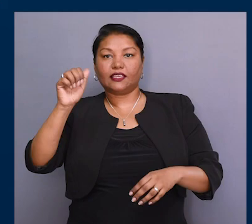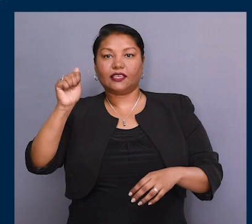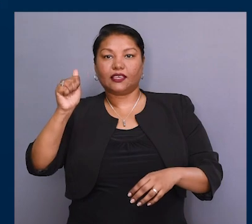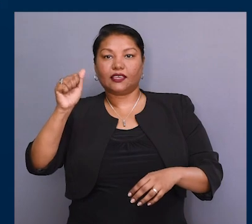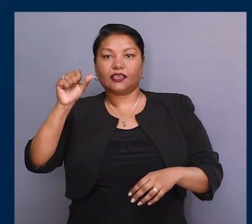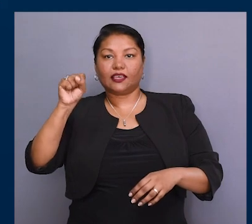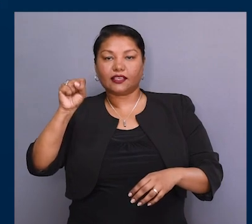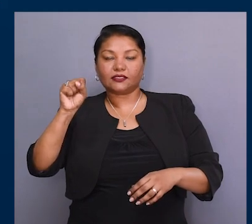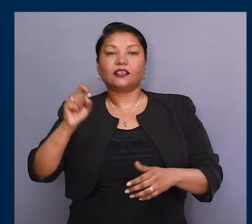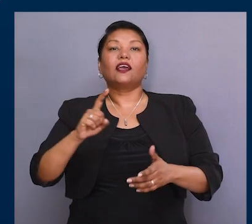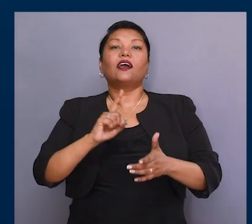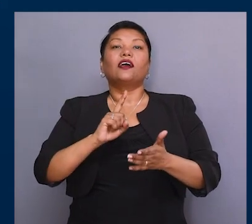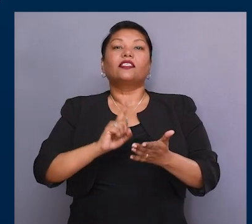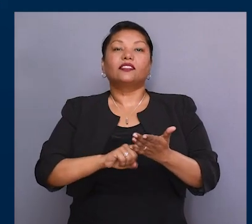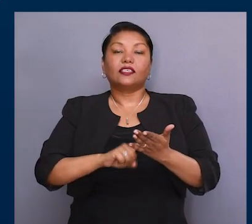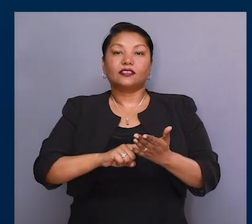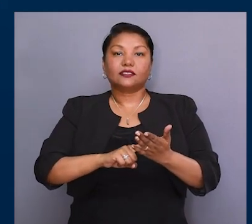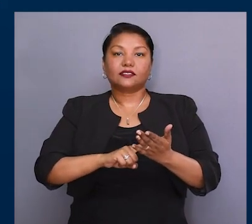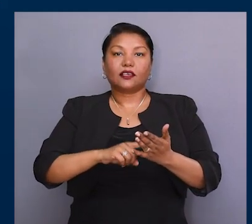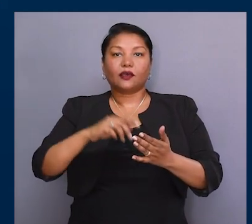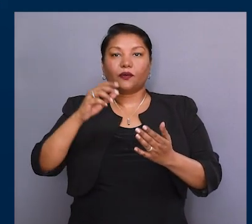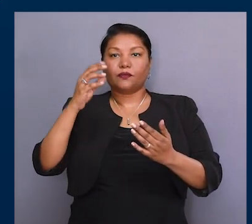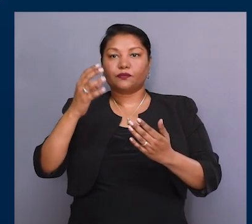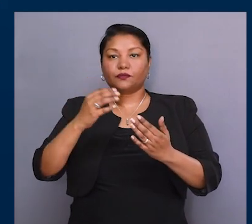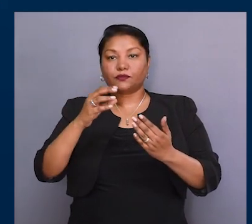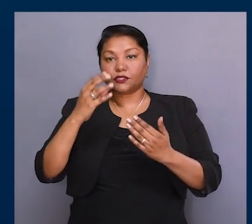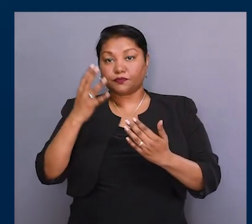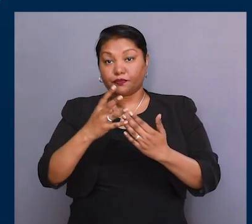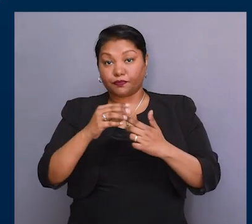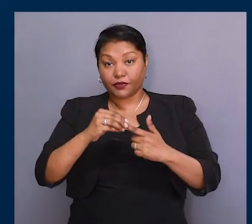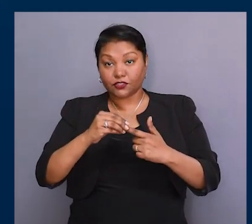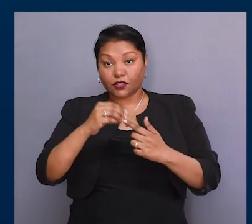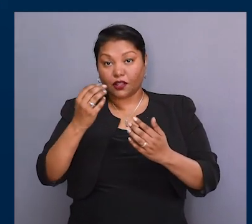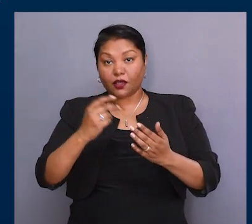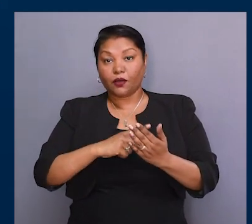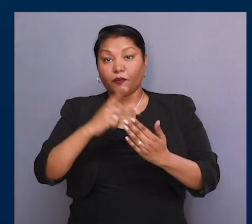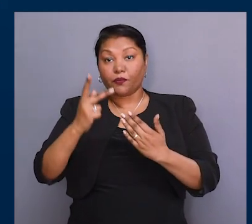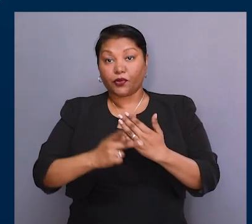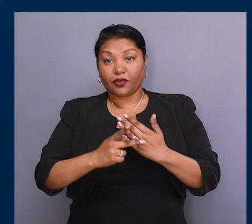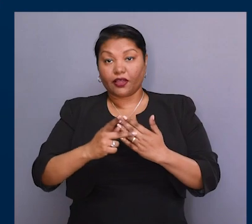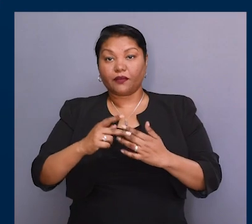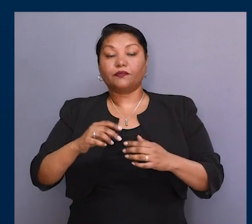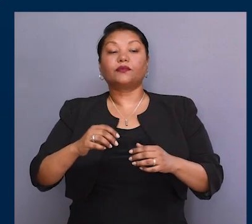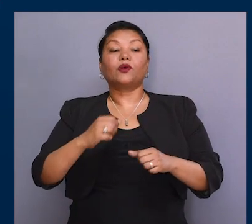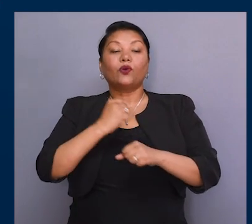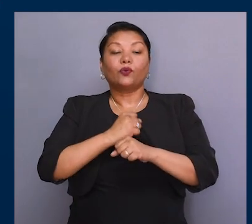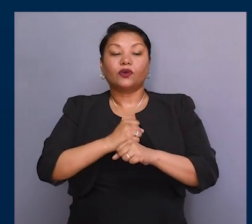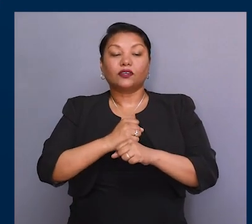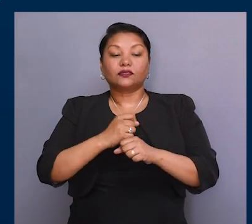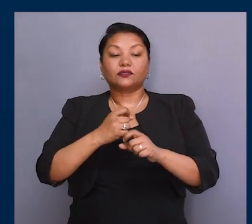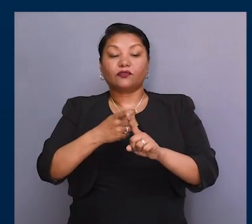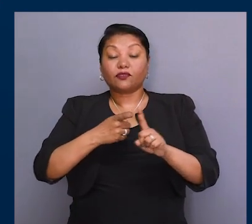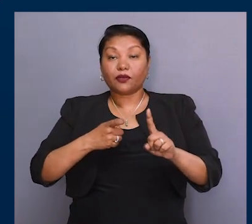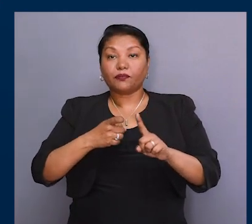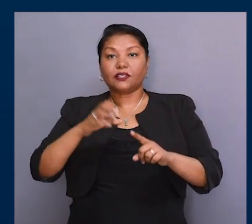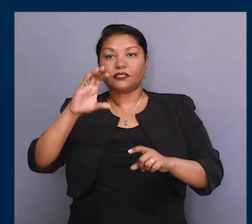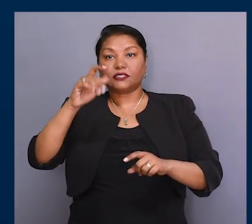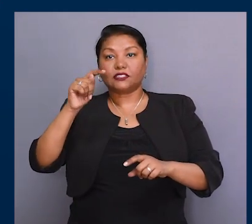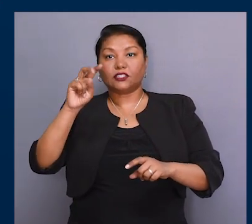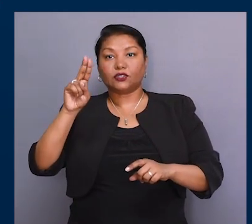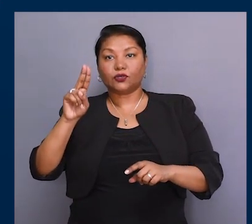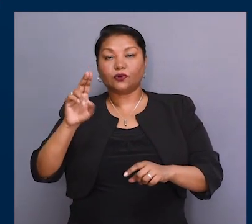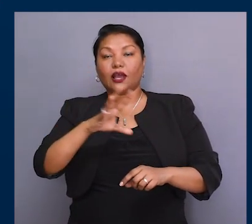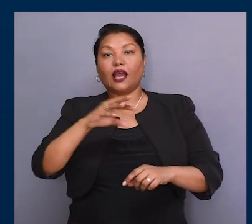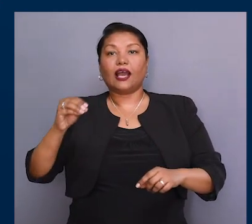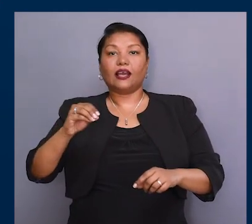be initiated by the Caribbean Telecommunications Union in collaboration with VTC Secure, a global leader in communication access